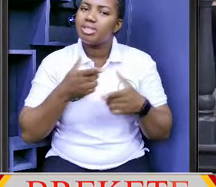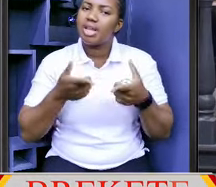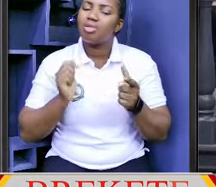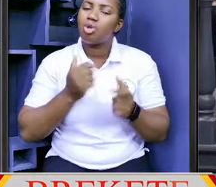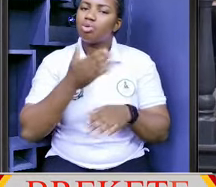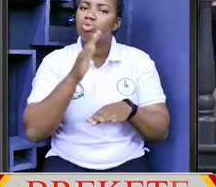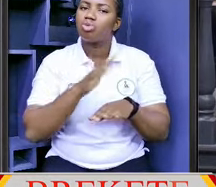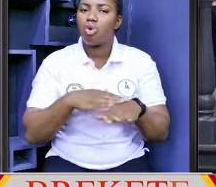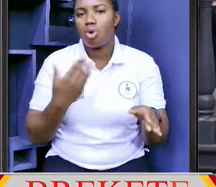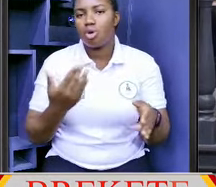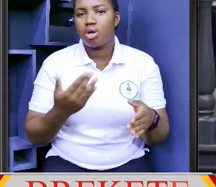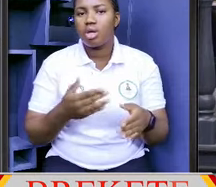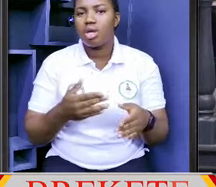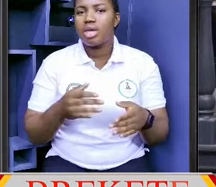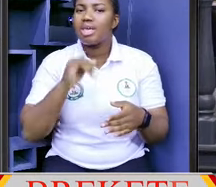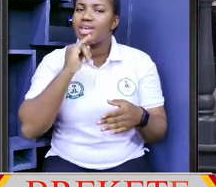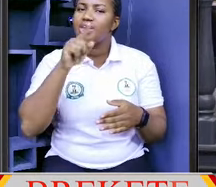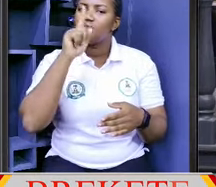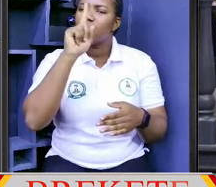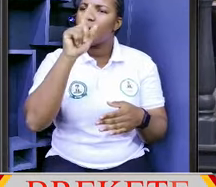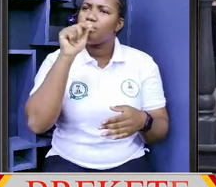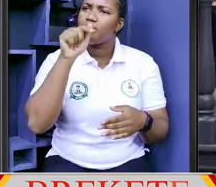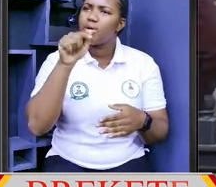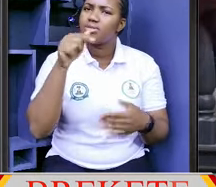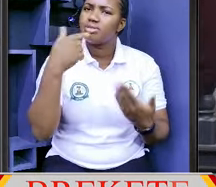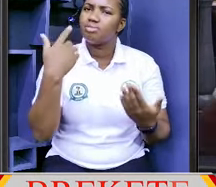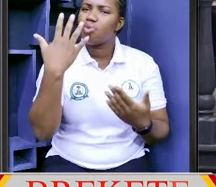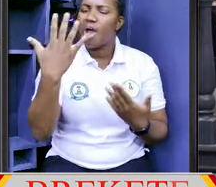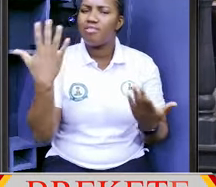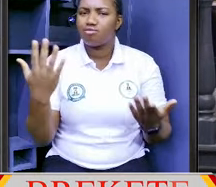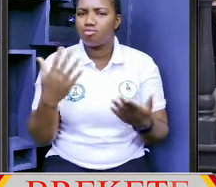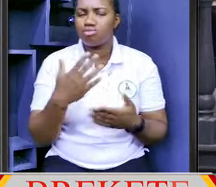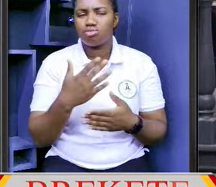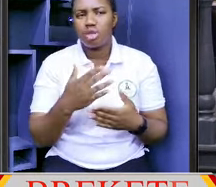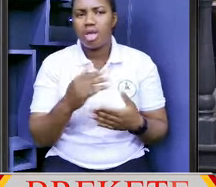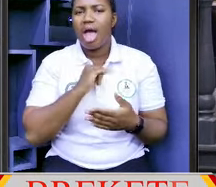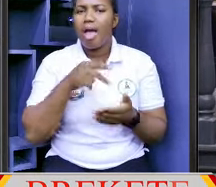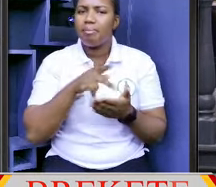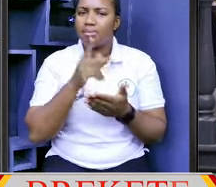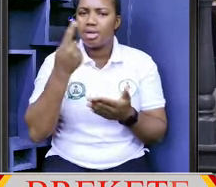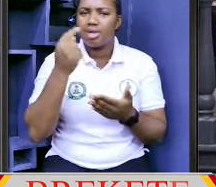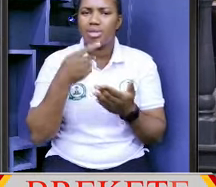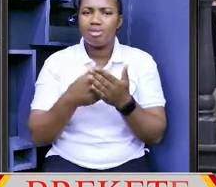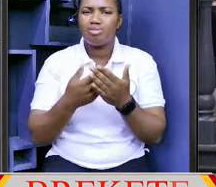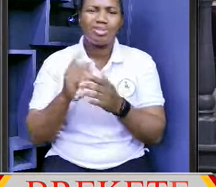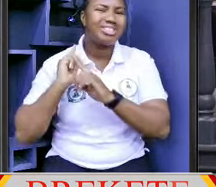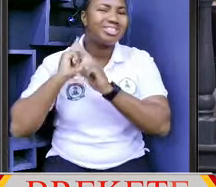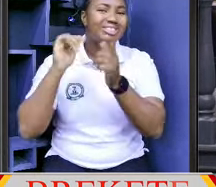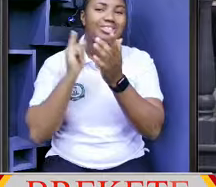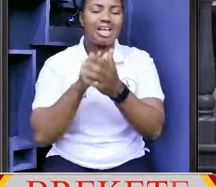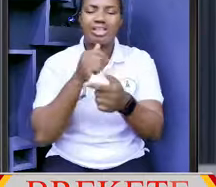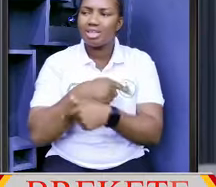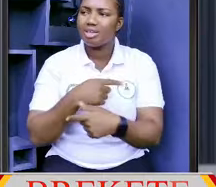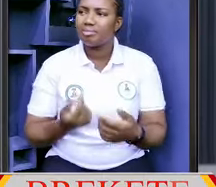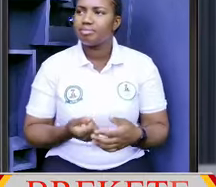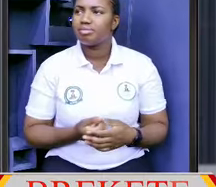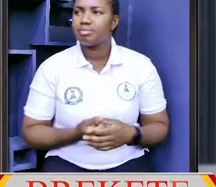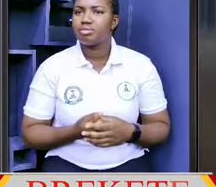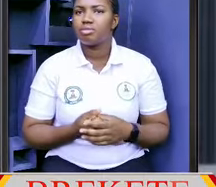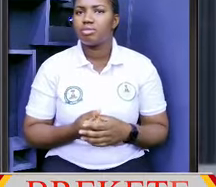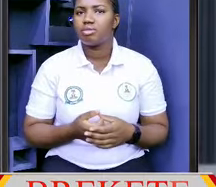the money, the 1.5 I've been at how much, sir? I don't pay the money since that day.